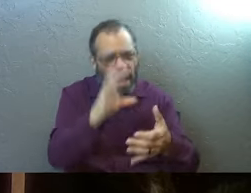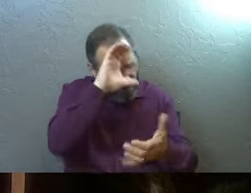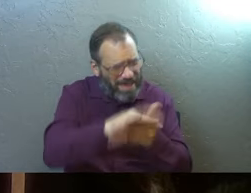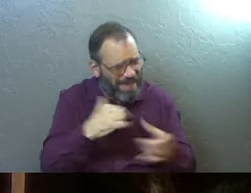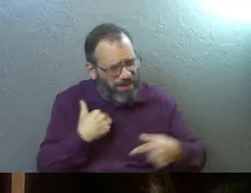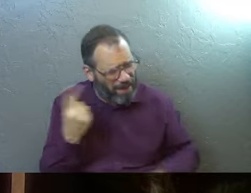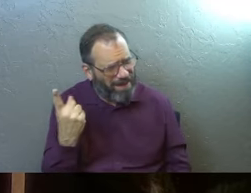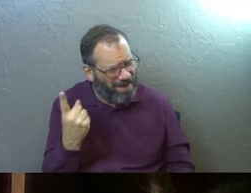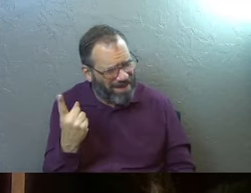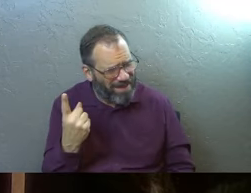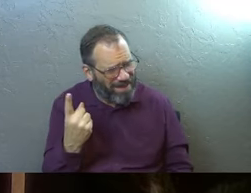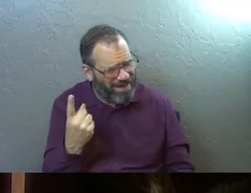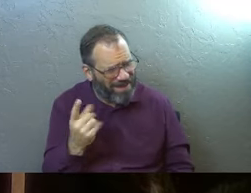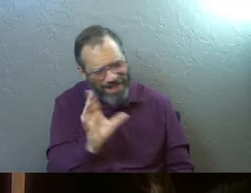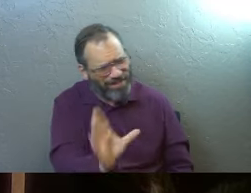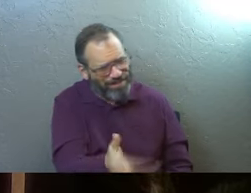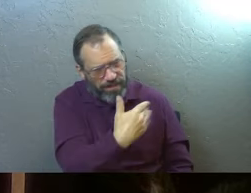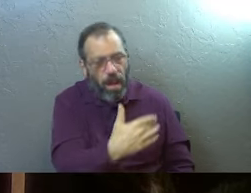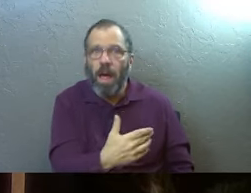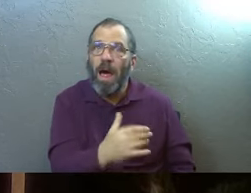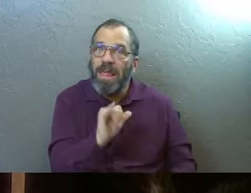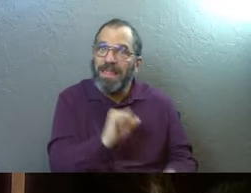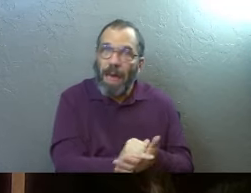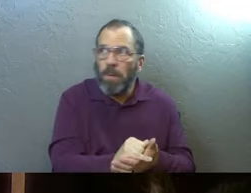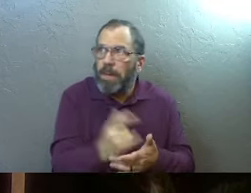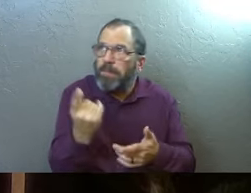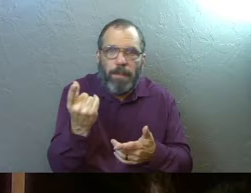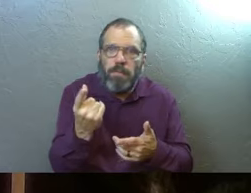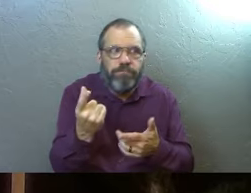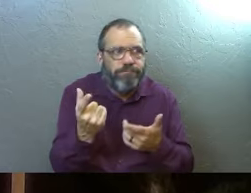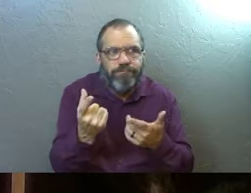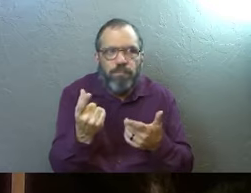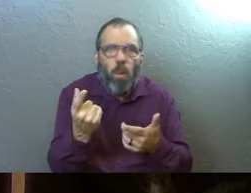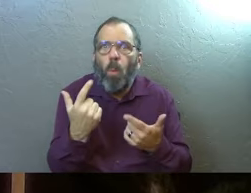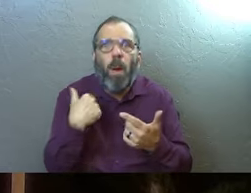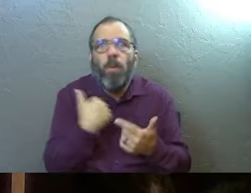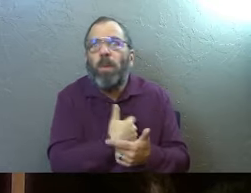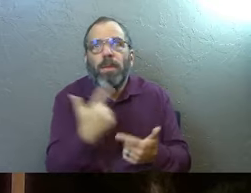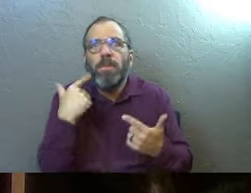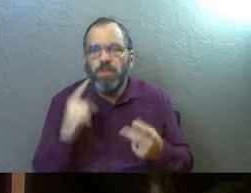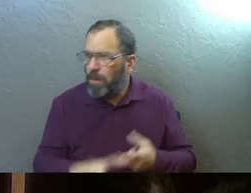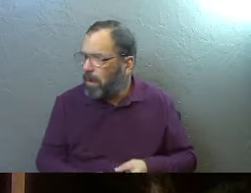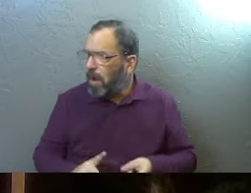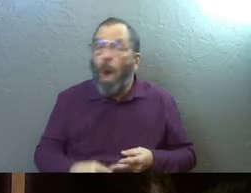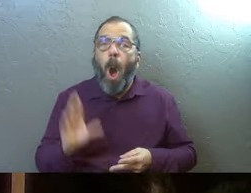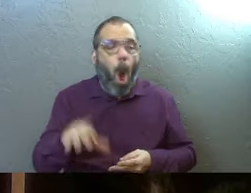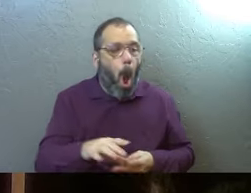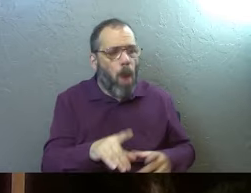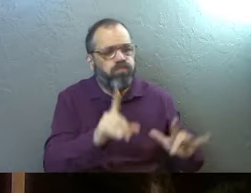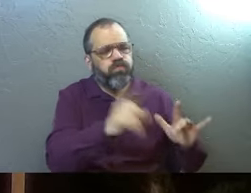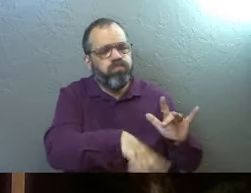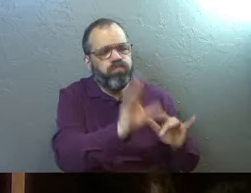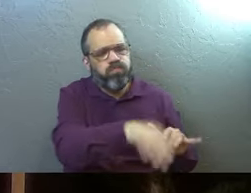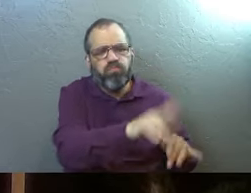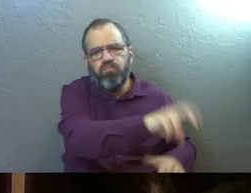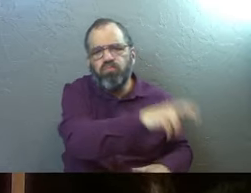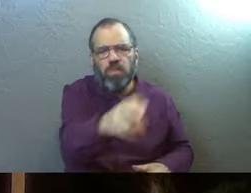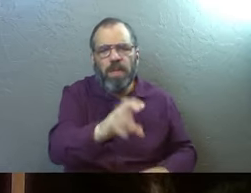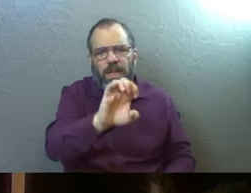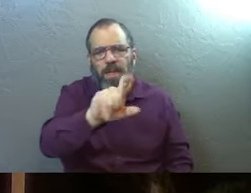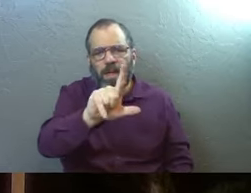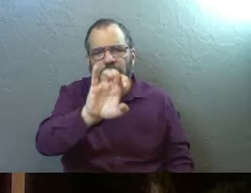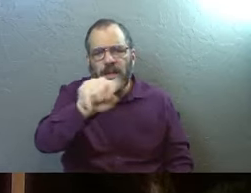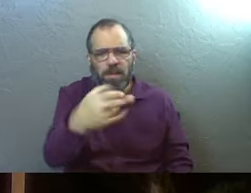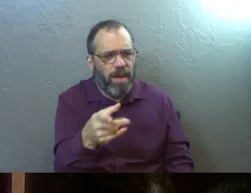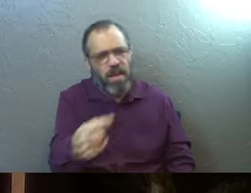actually believe me. That would be the move. Or maybe, like, I'll just skip over you. We'll give this to